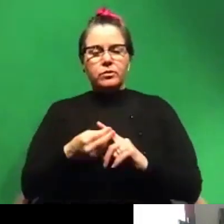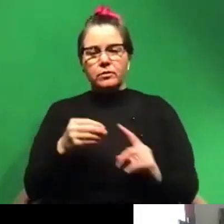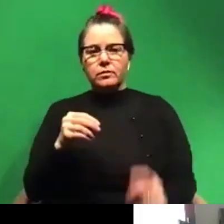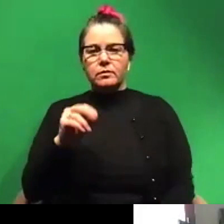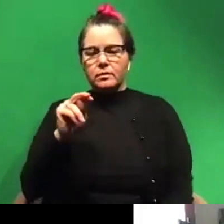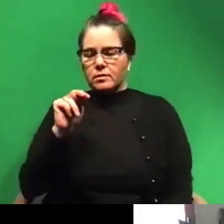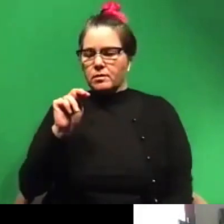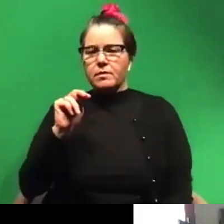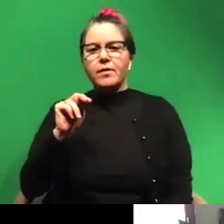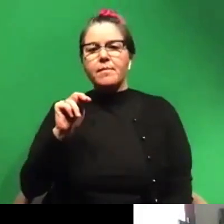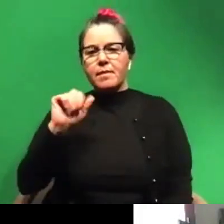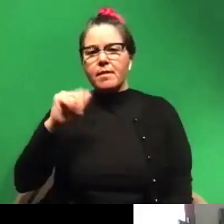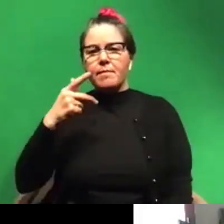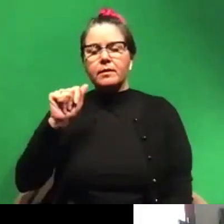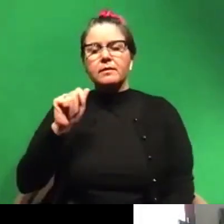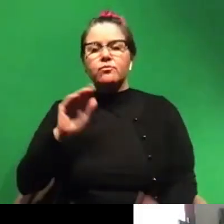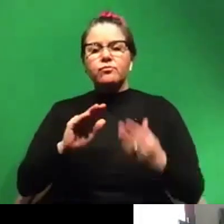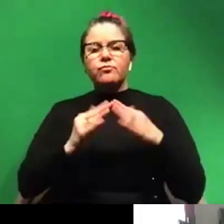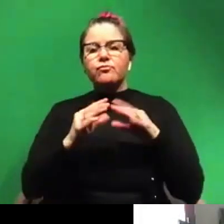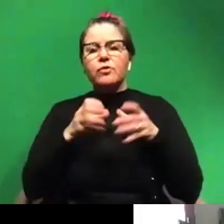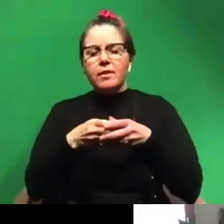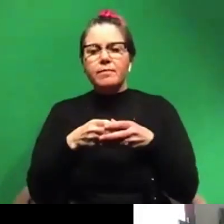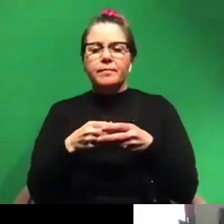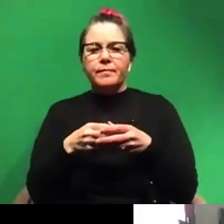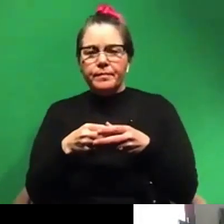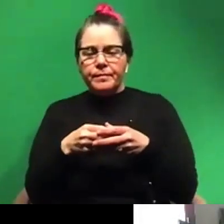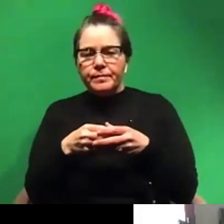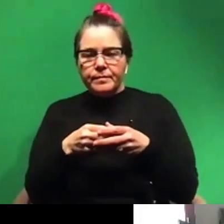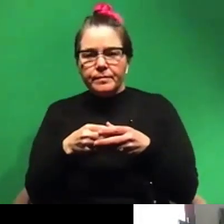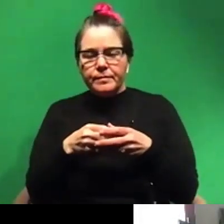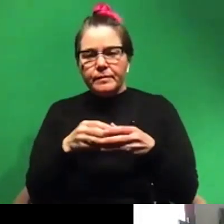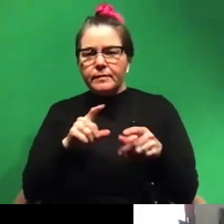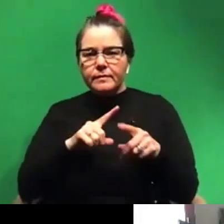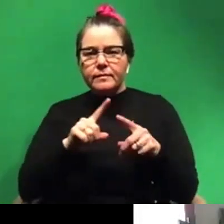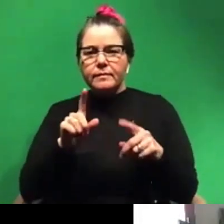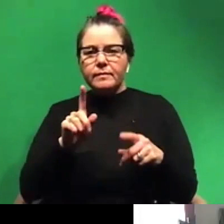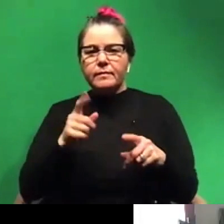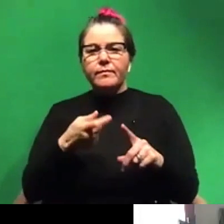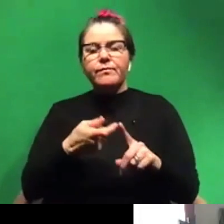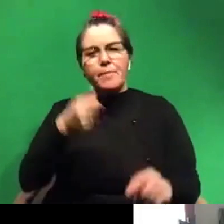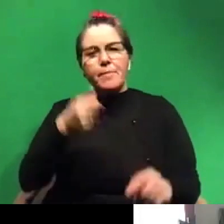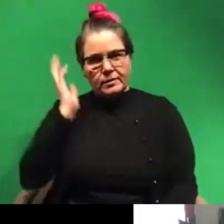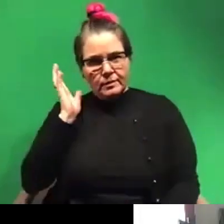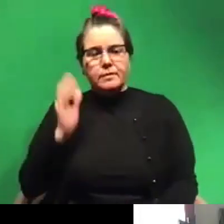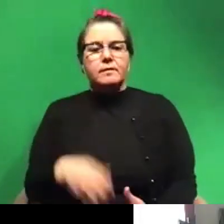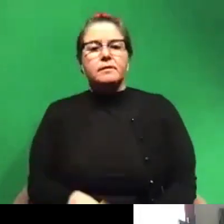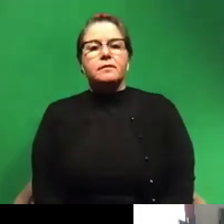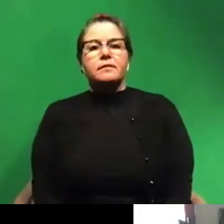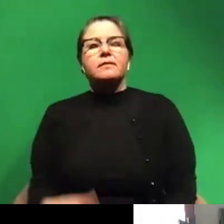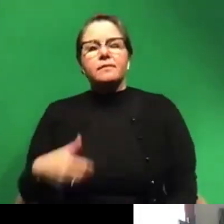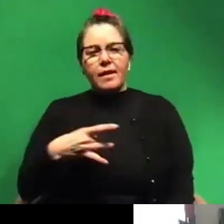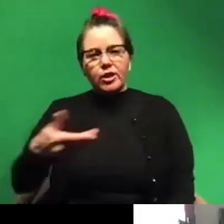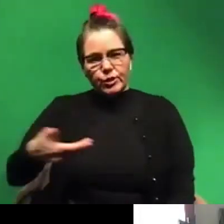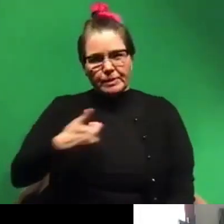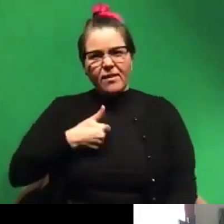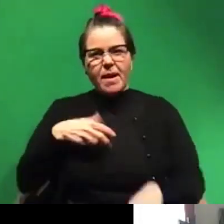from the Napaktuk Mia tribe, and Kikiktaguruk Miaruna, I'm from Kotzebue, Alaska. I like to introduce myself that way